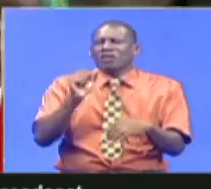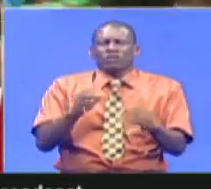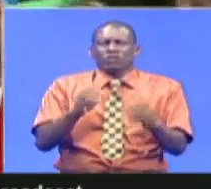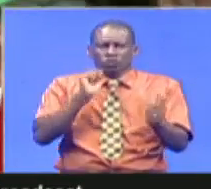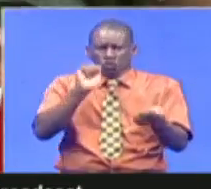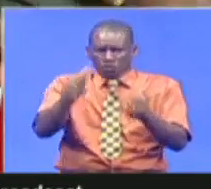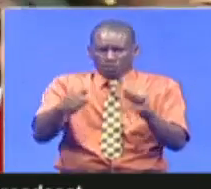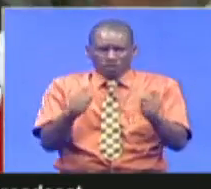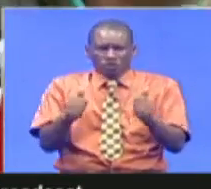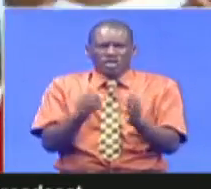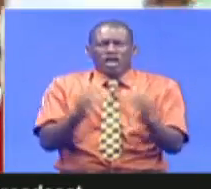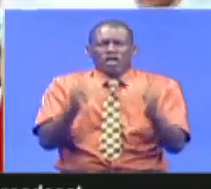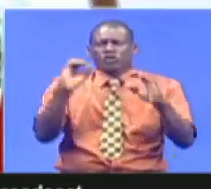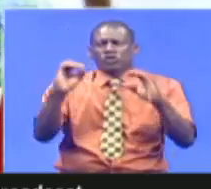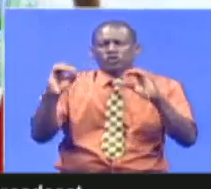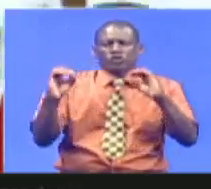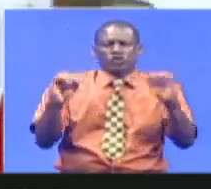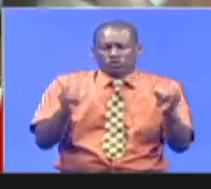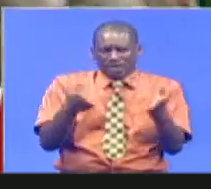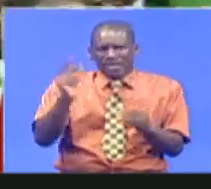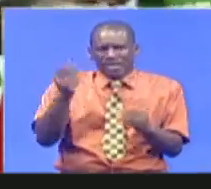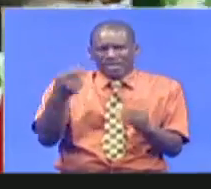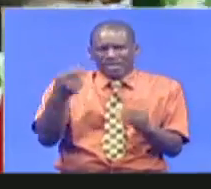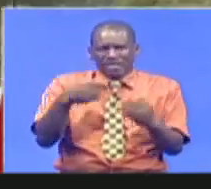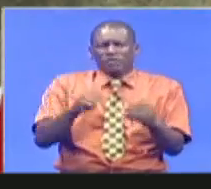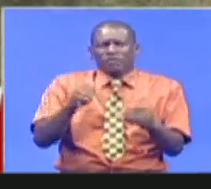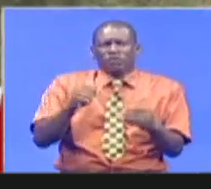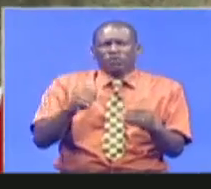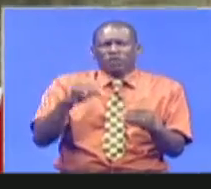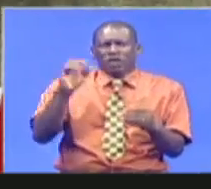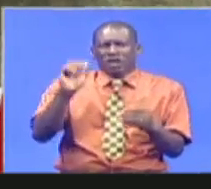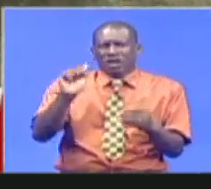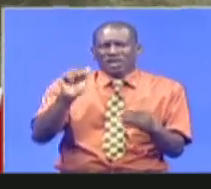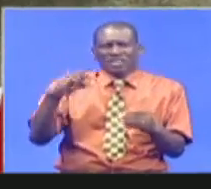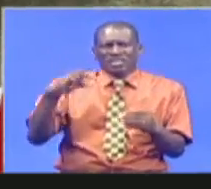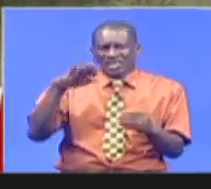and they drew 0-0 at Kasarani before USM won 2-1 in Algiers.